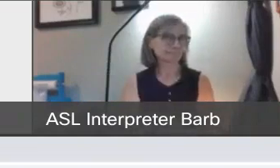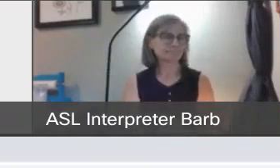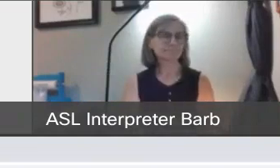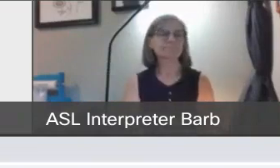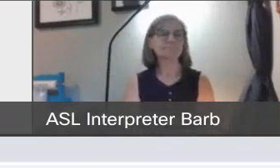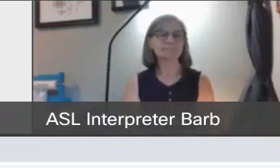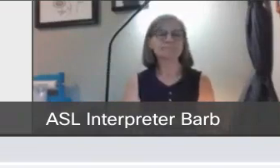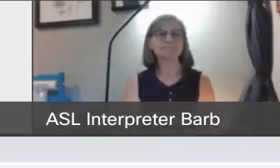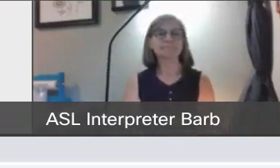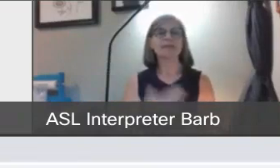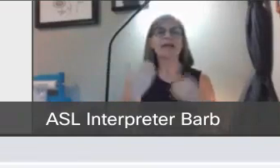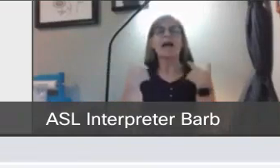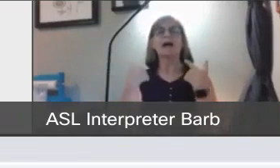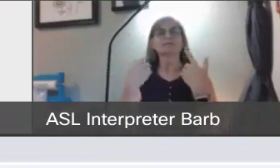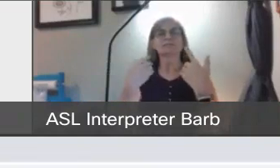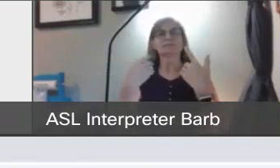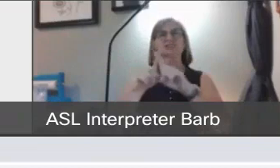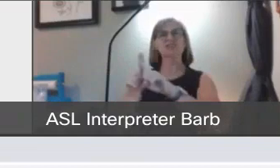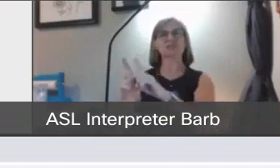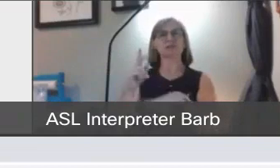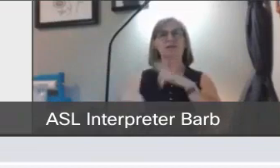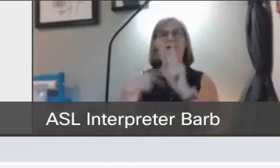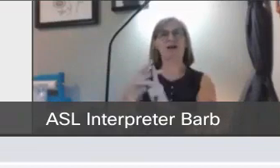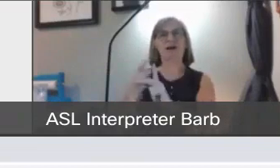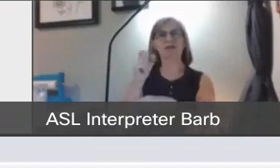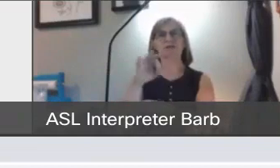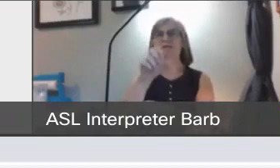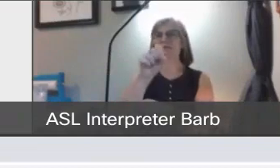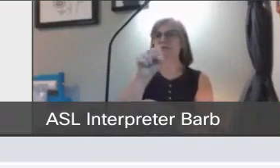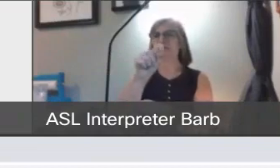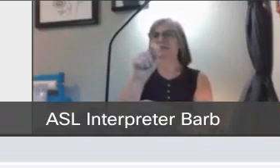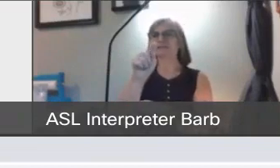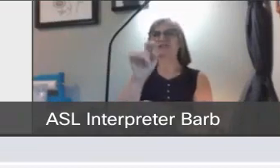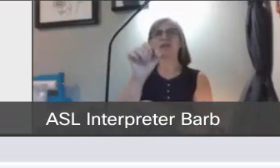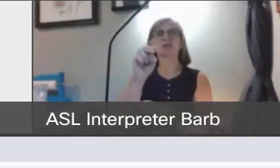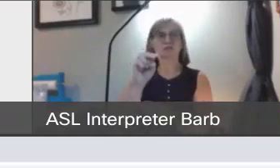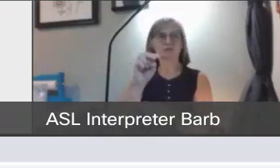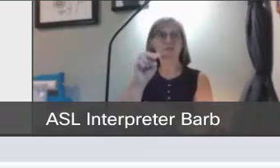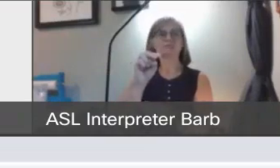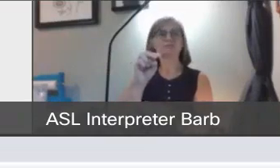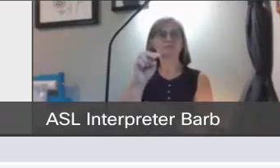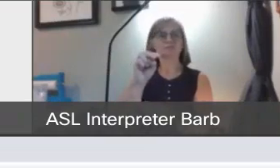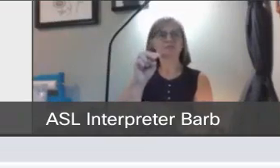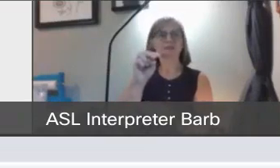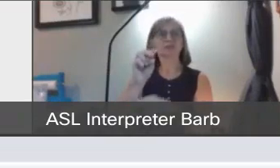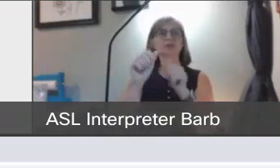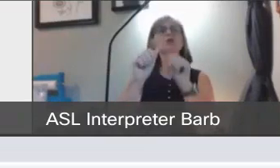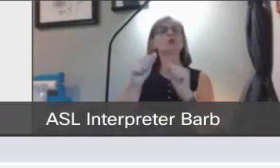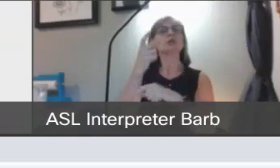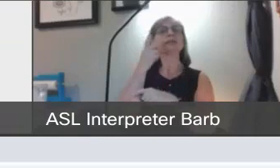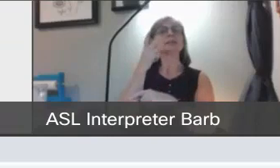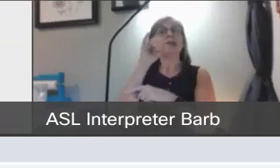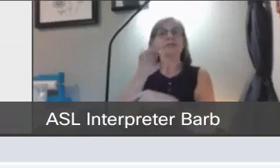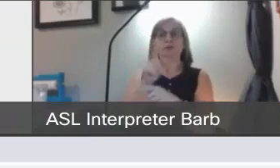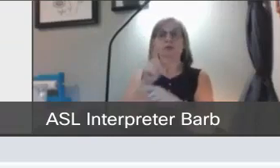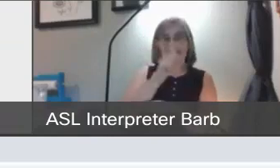So there are multiple types of station designs, and you can see if you click on each one of these sections, you can